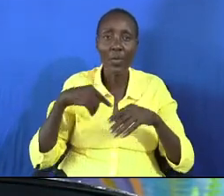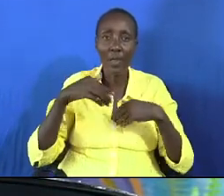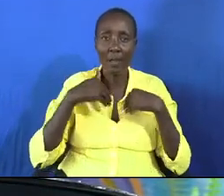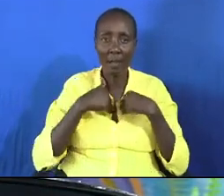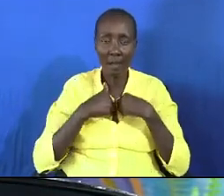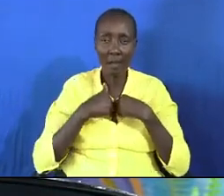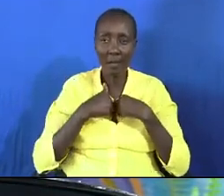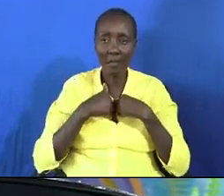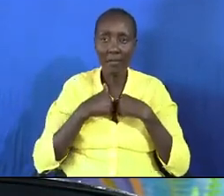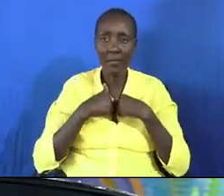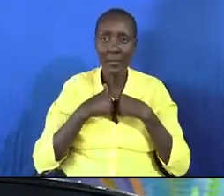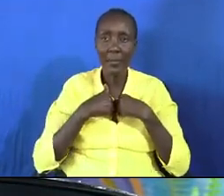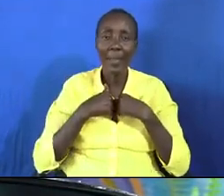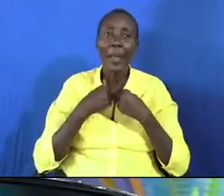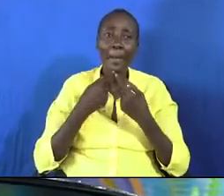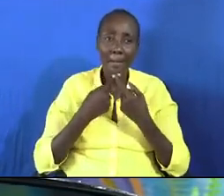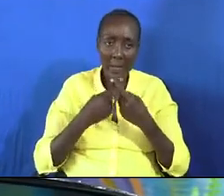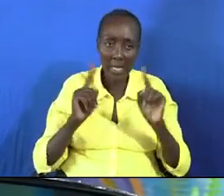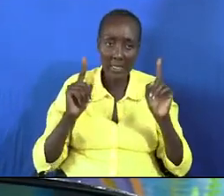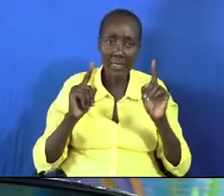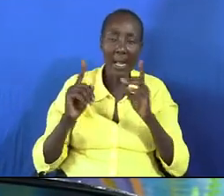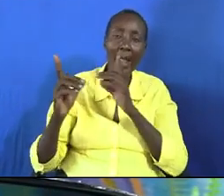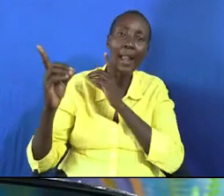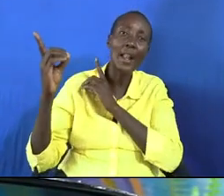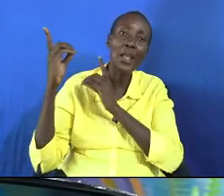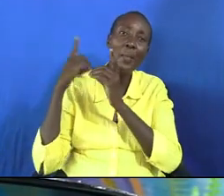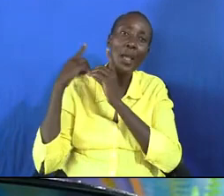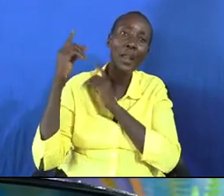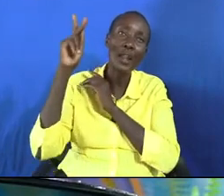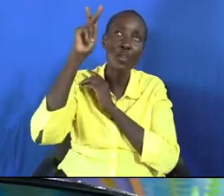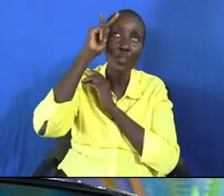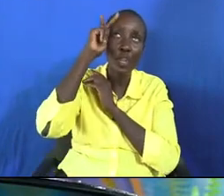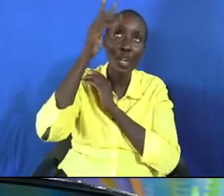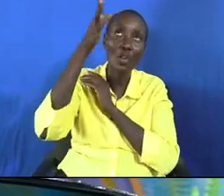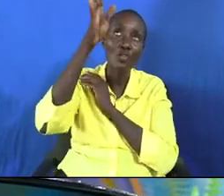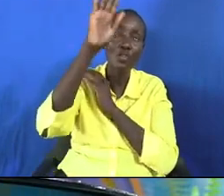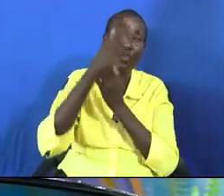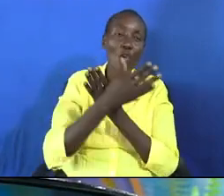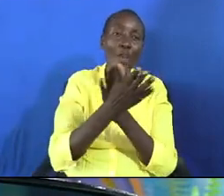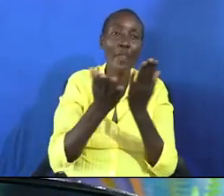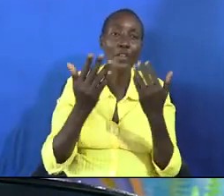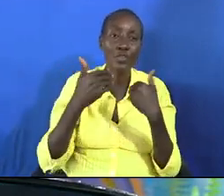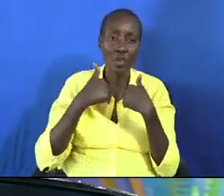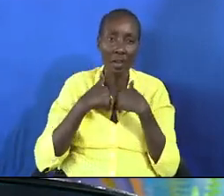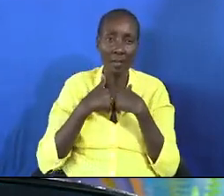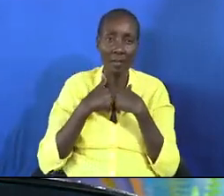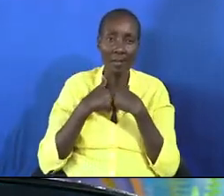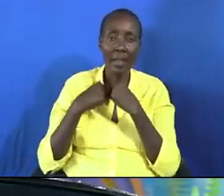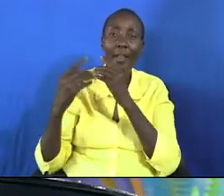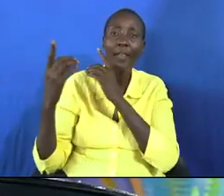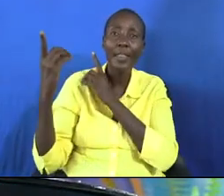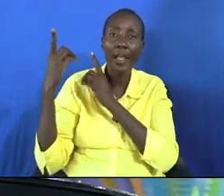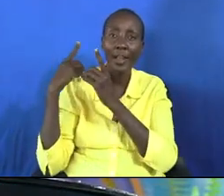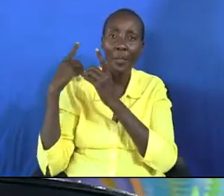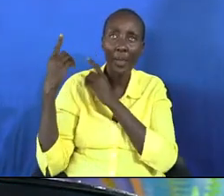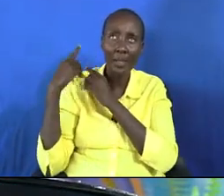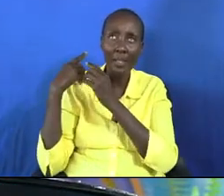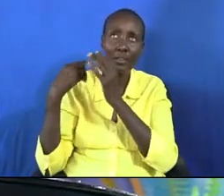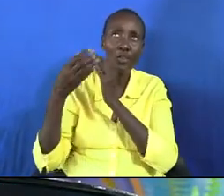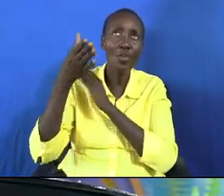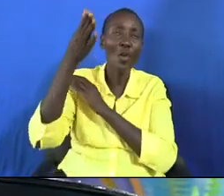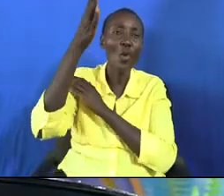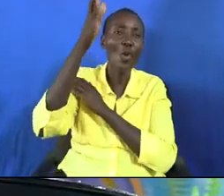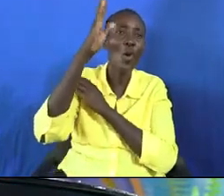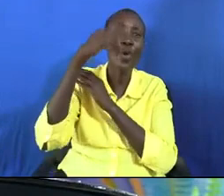us, they are dependent on the knowledge of God. They are dependent on who God is to